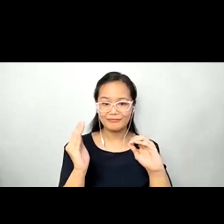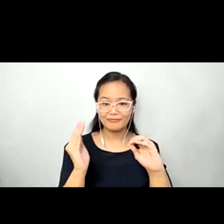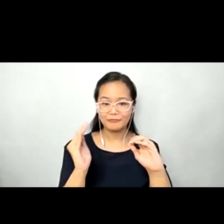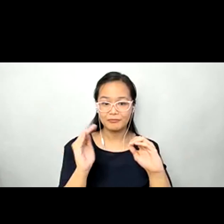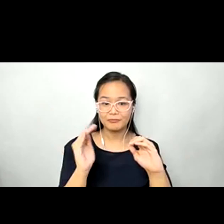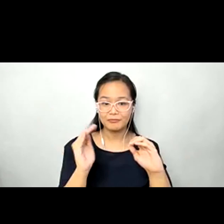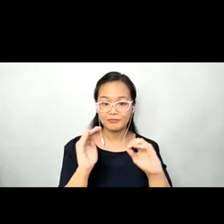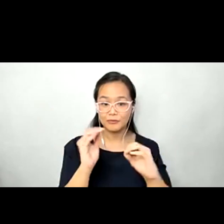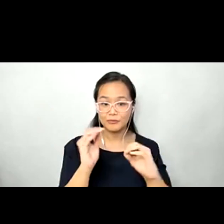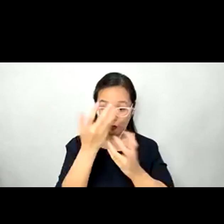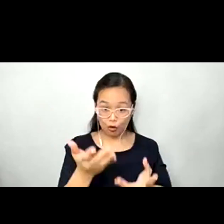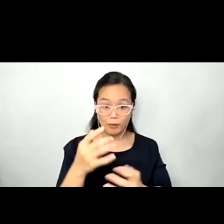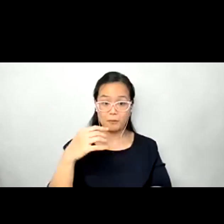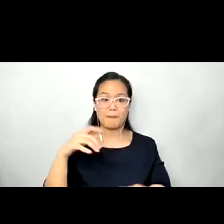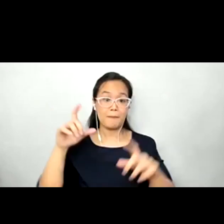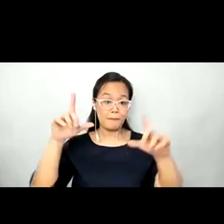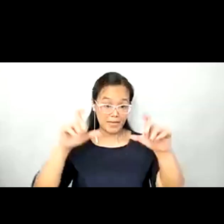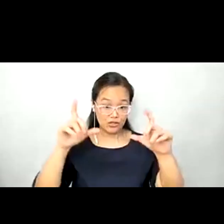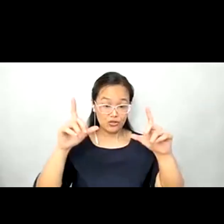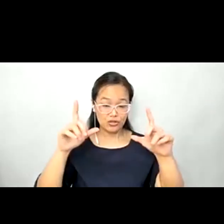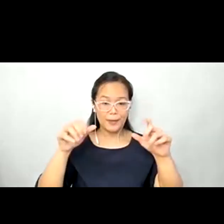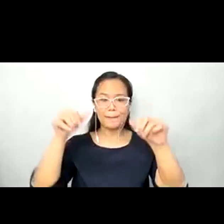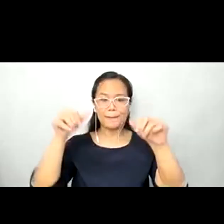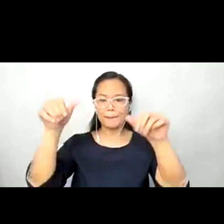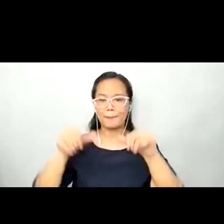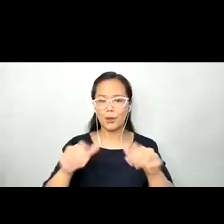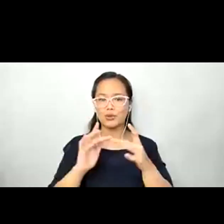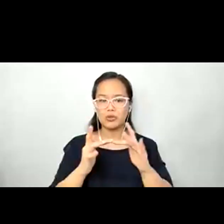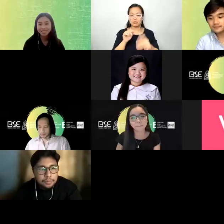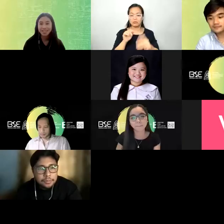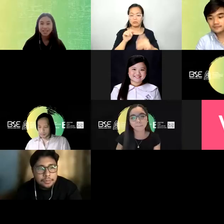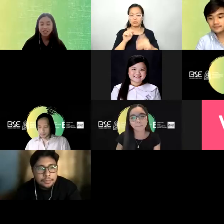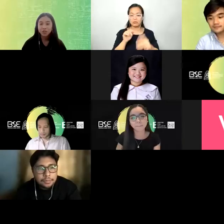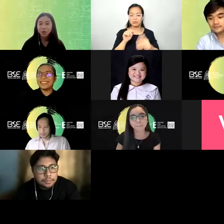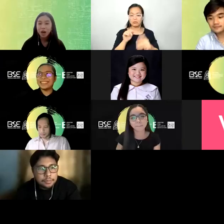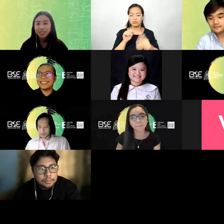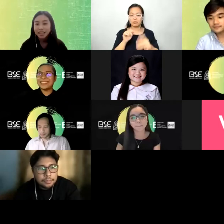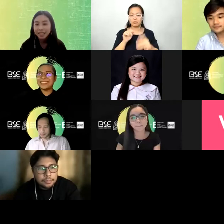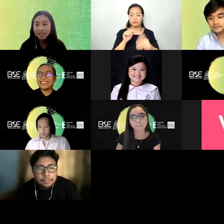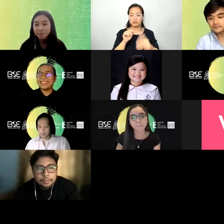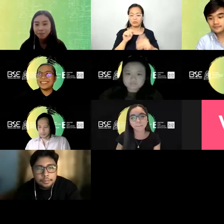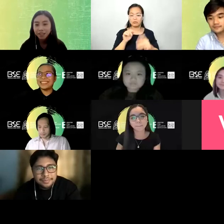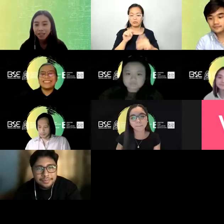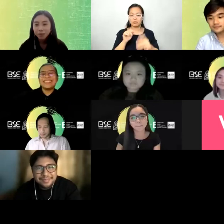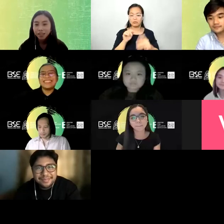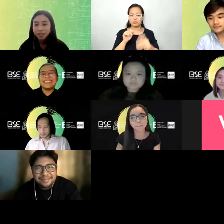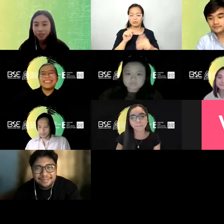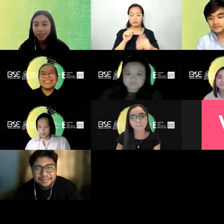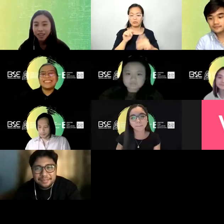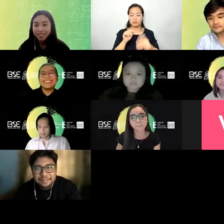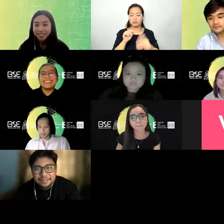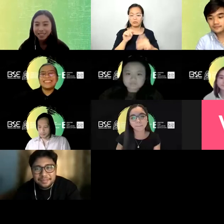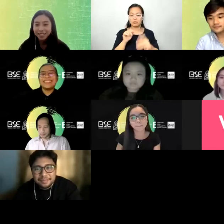So if you're not comfortable, you may opt not to open your cameras. So our tech team will count for